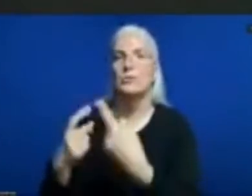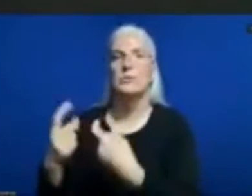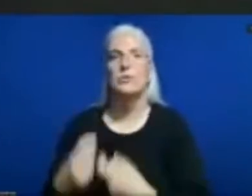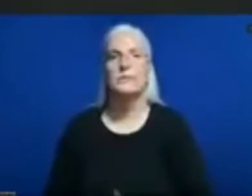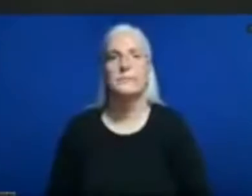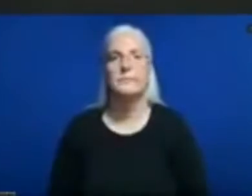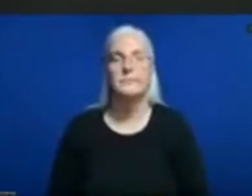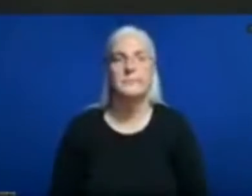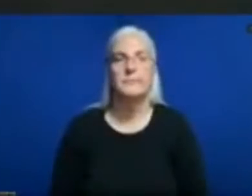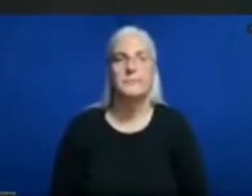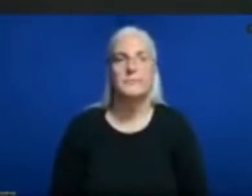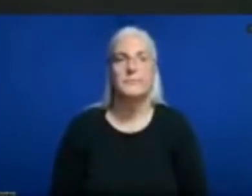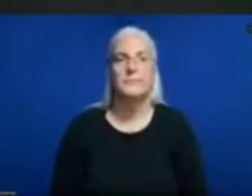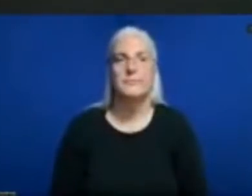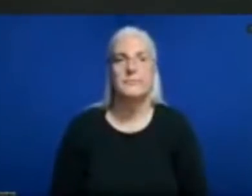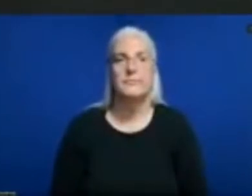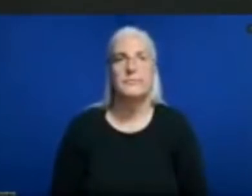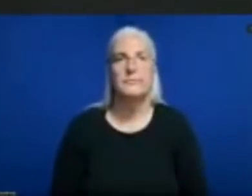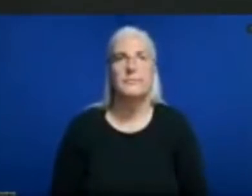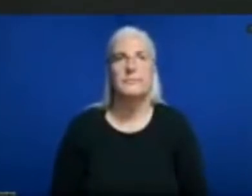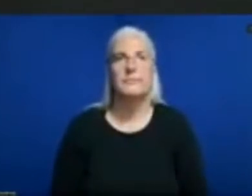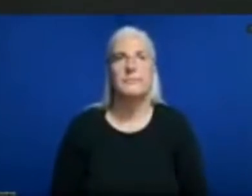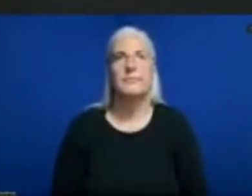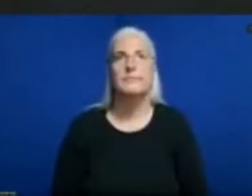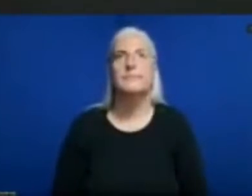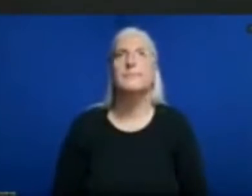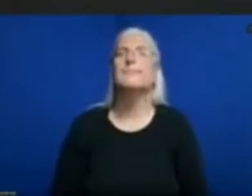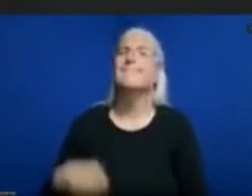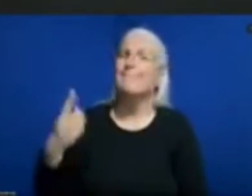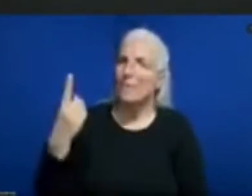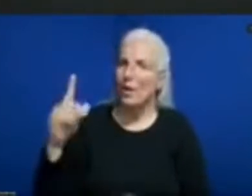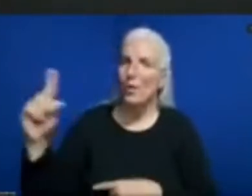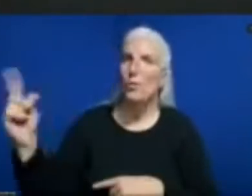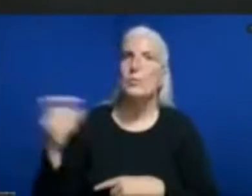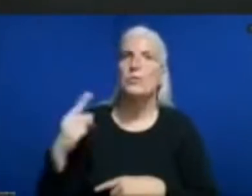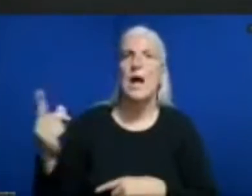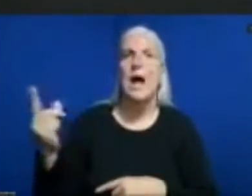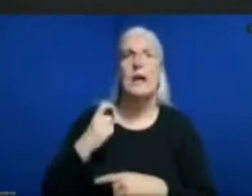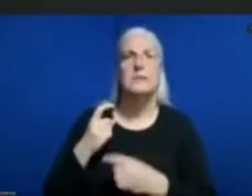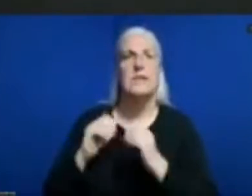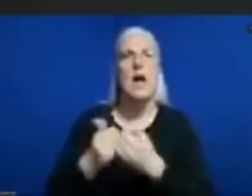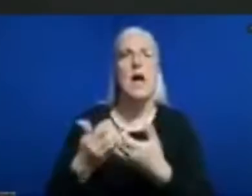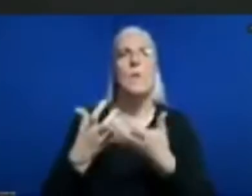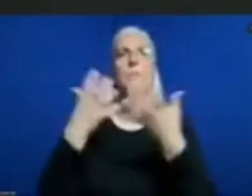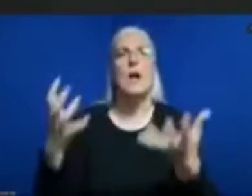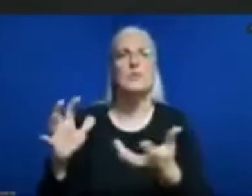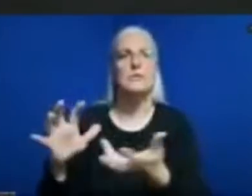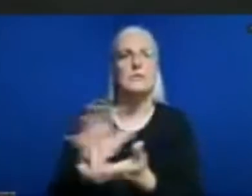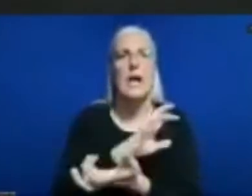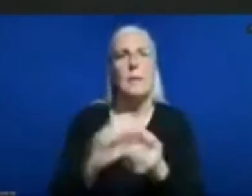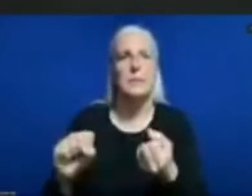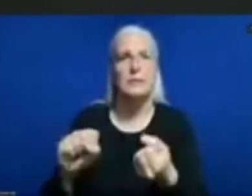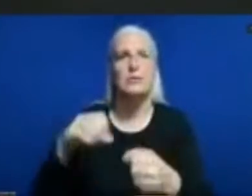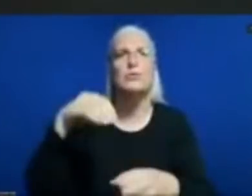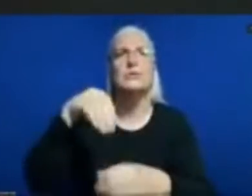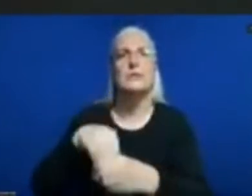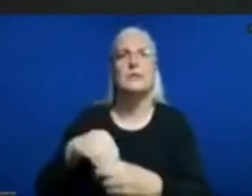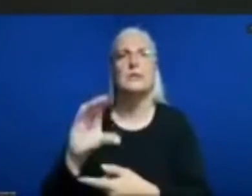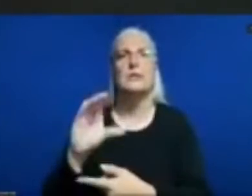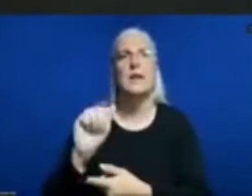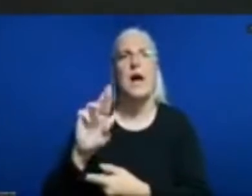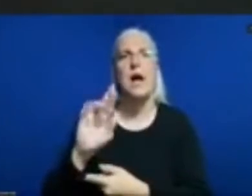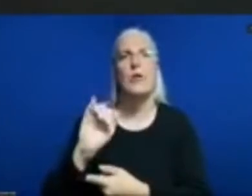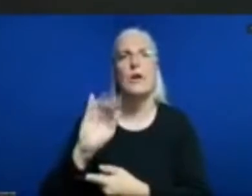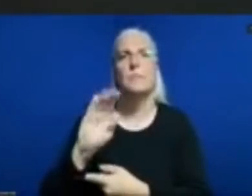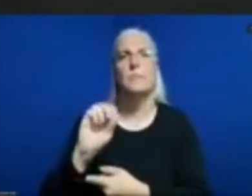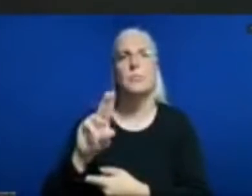So we've had a question about how much damage has occurred in the Caribou Wilderness and the Lassen Wilderness within the national park. The fire has